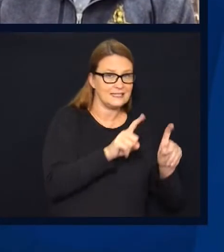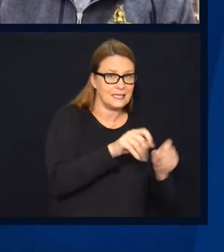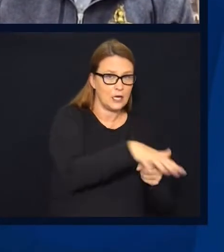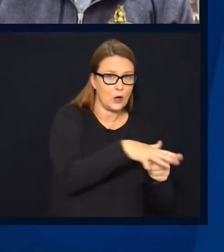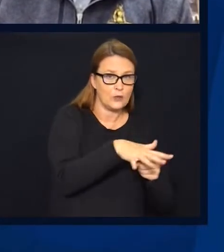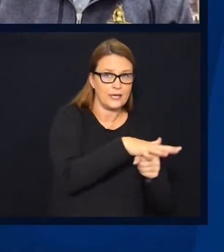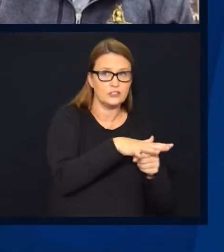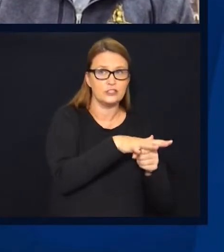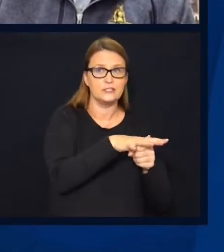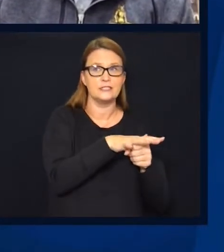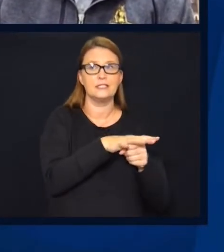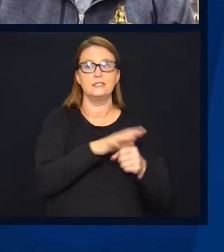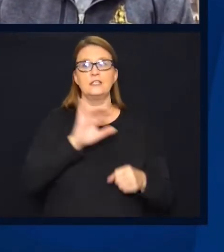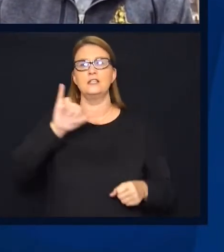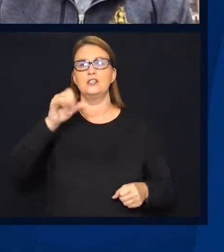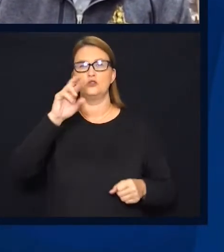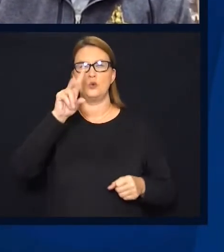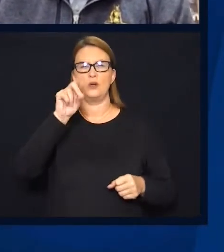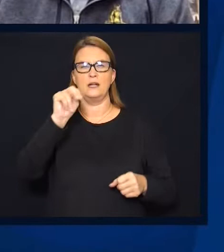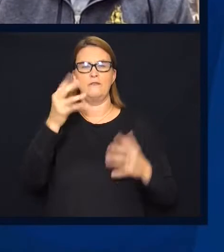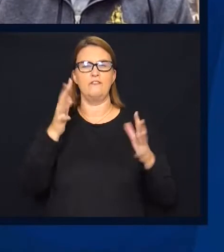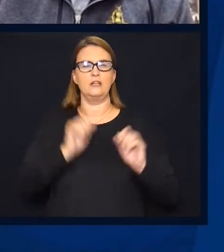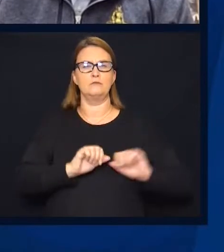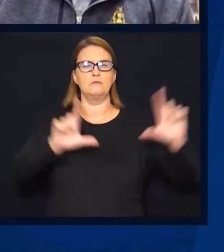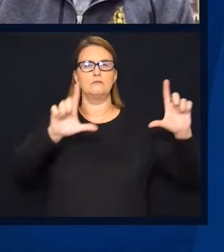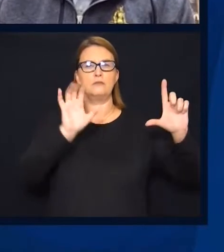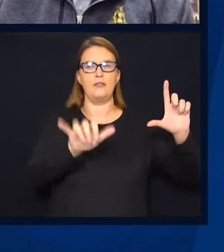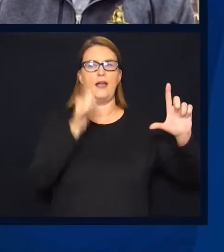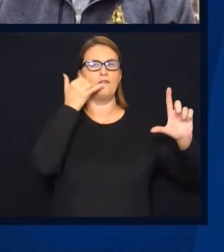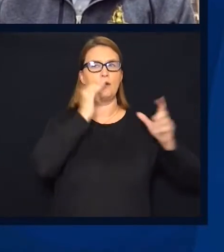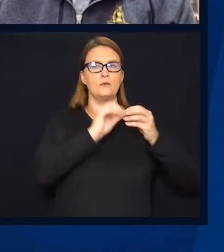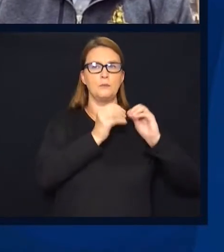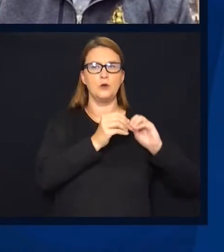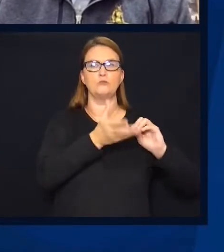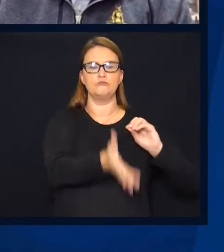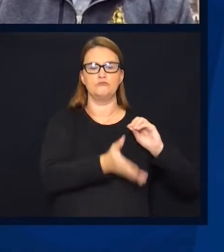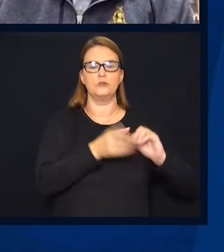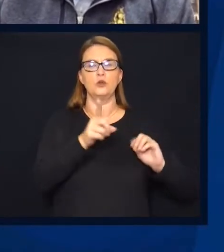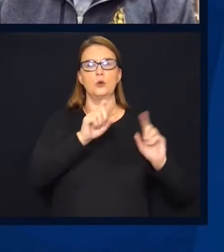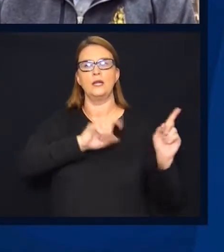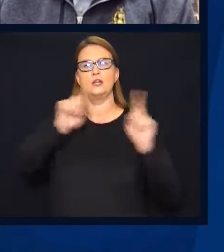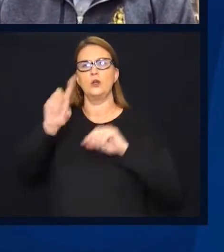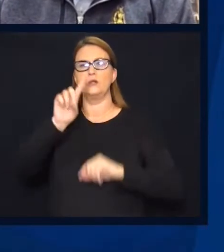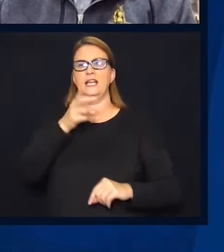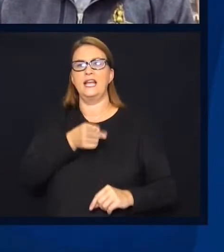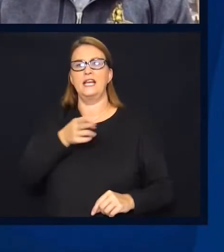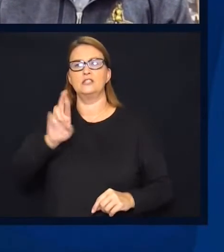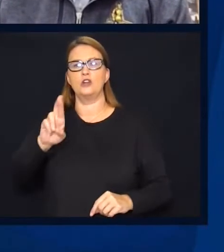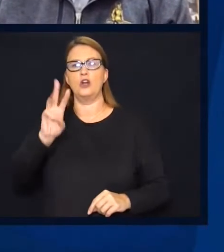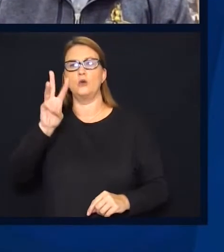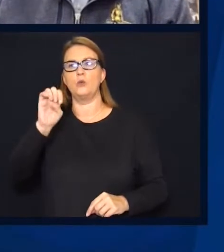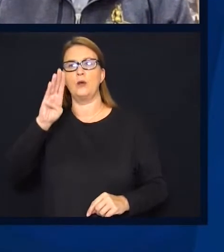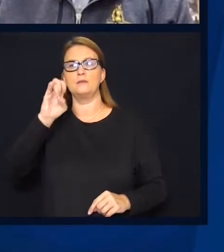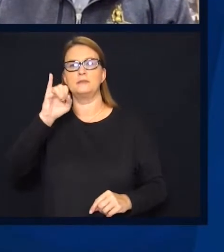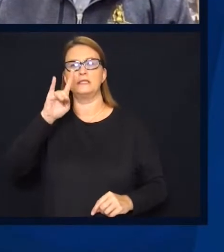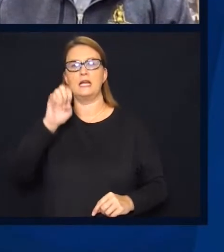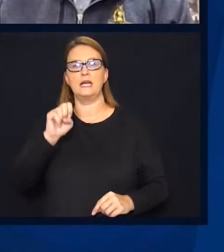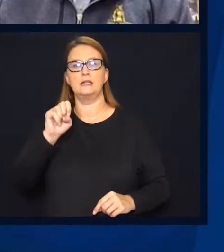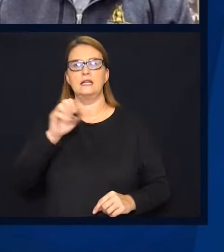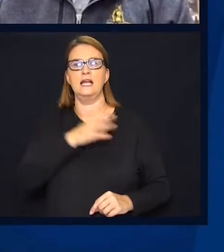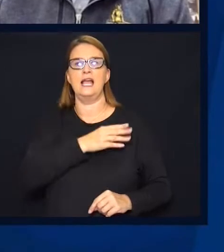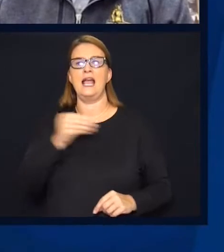locations. Jordan just put the map and the number up. You can also go on the DHHR website and pull